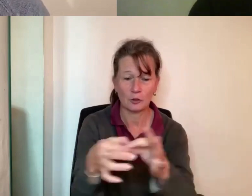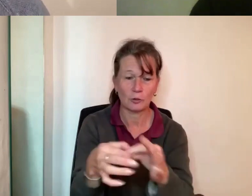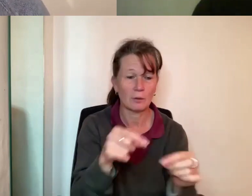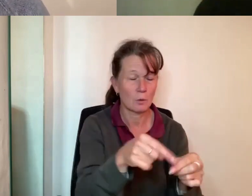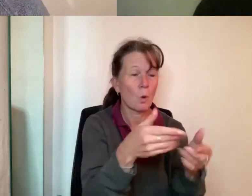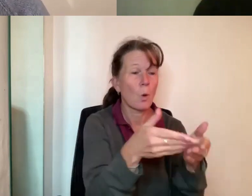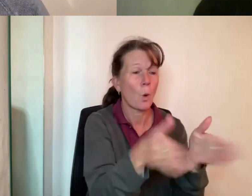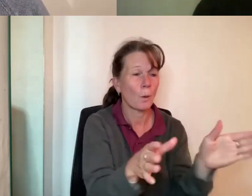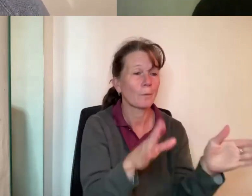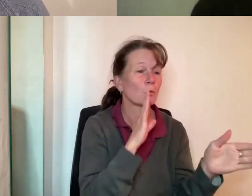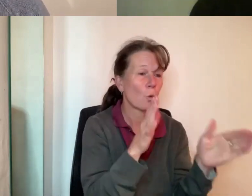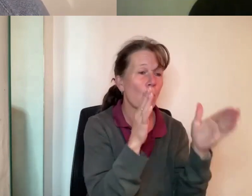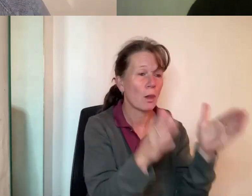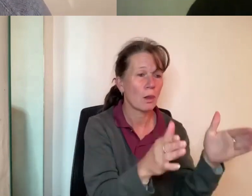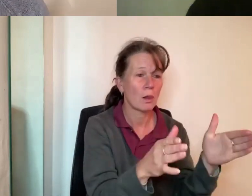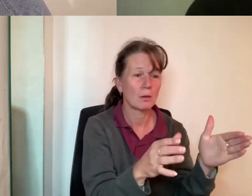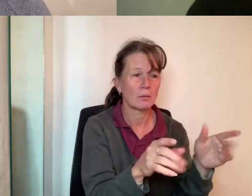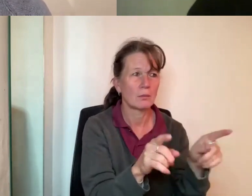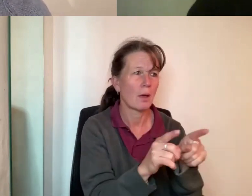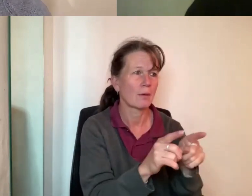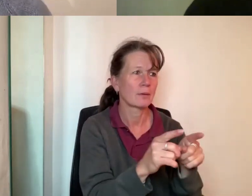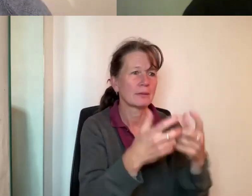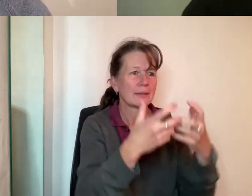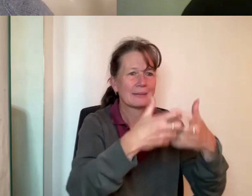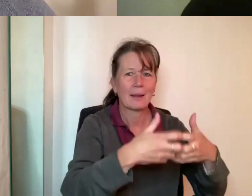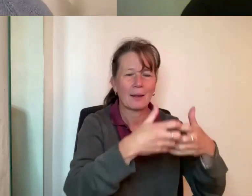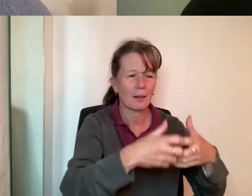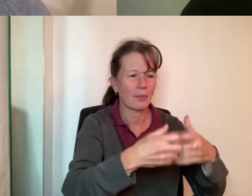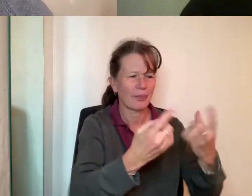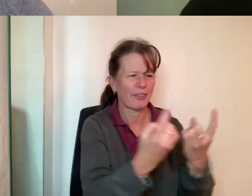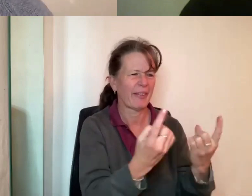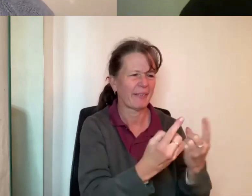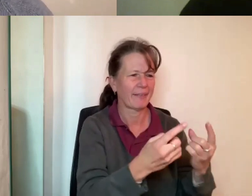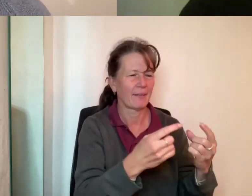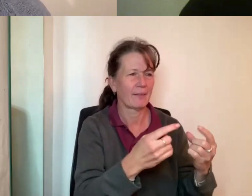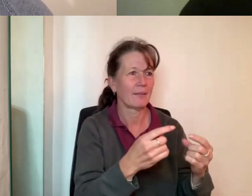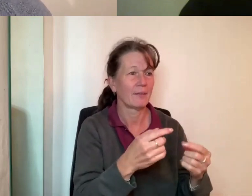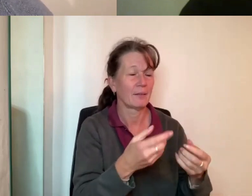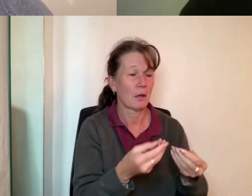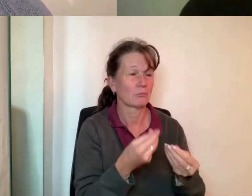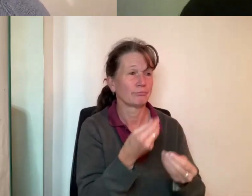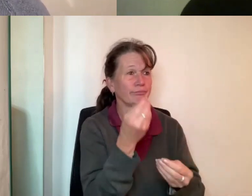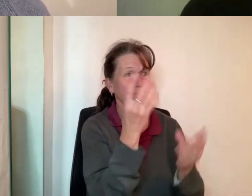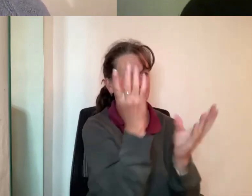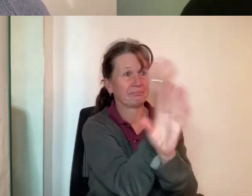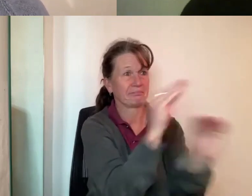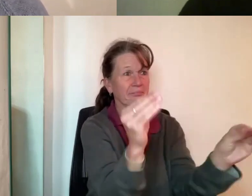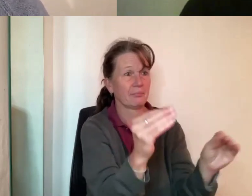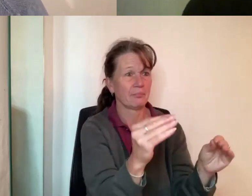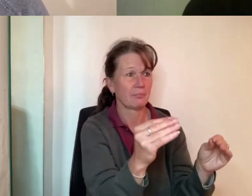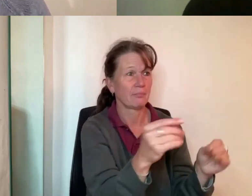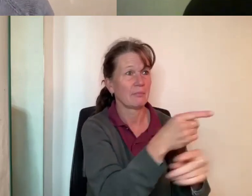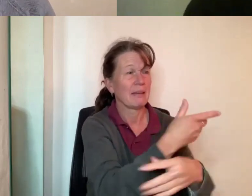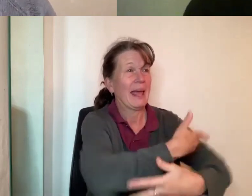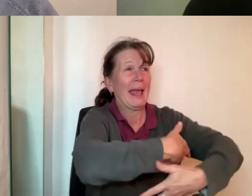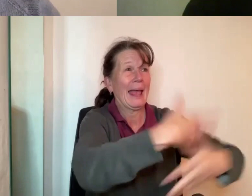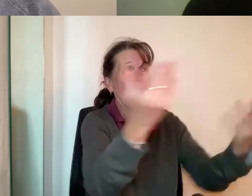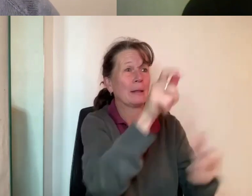call as a kind of technical thing, putting a call out there that people can apply to,